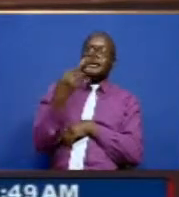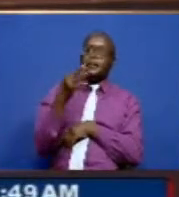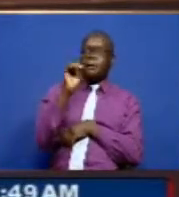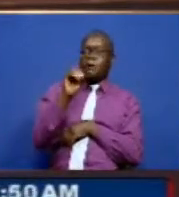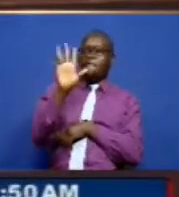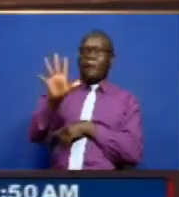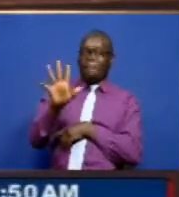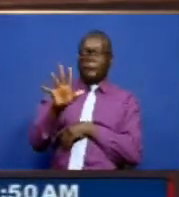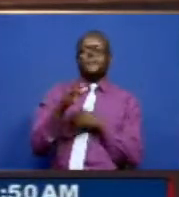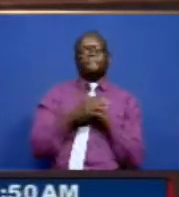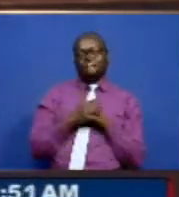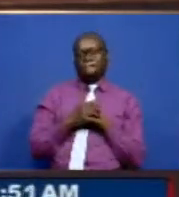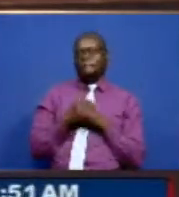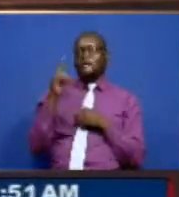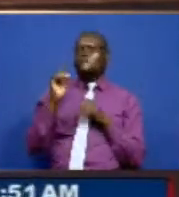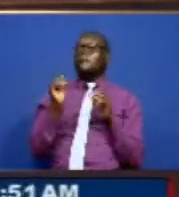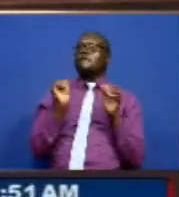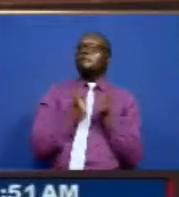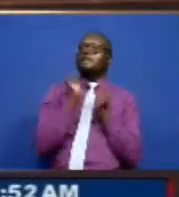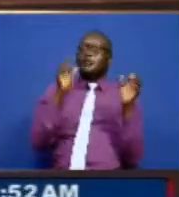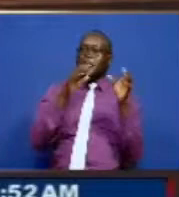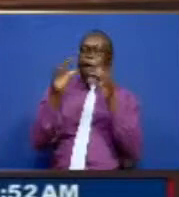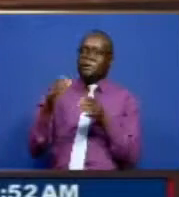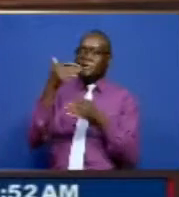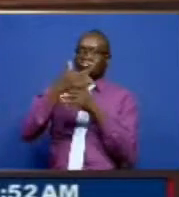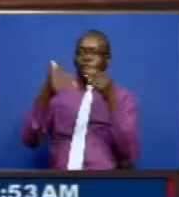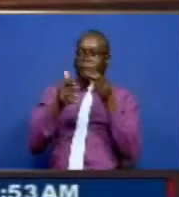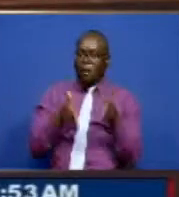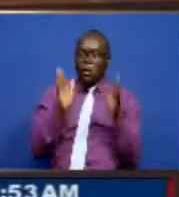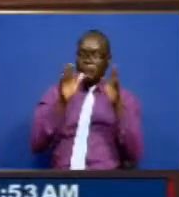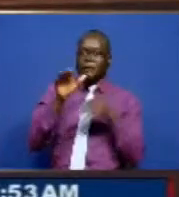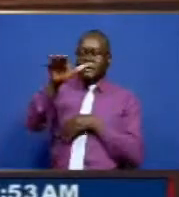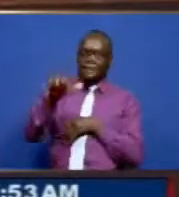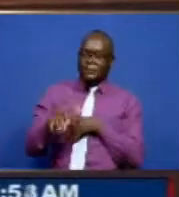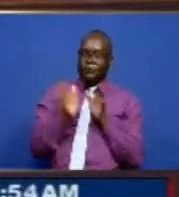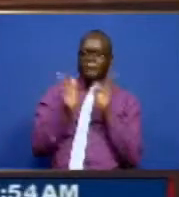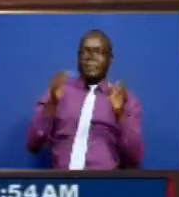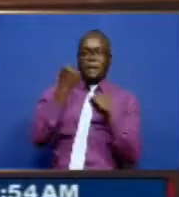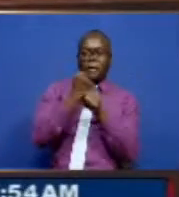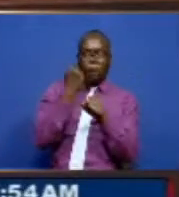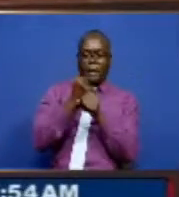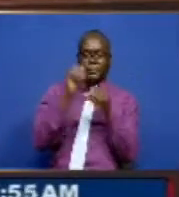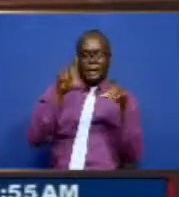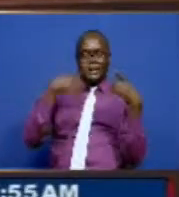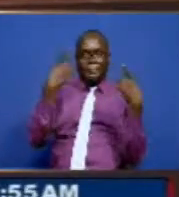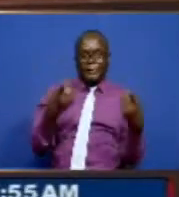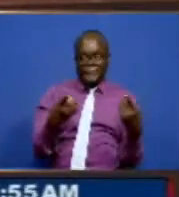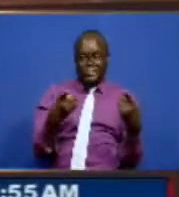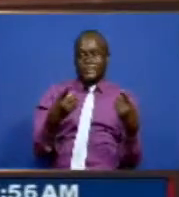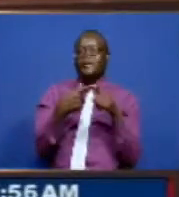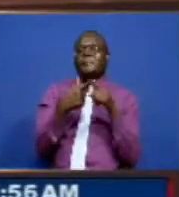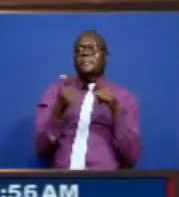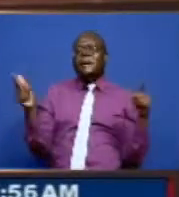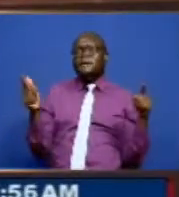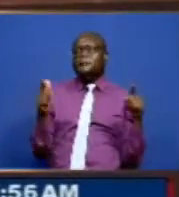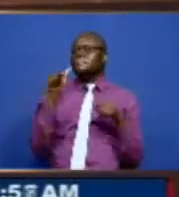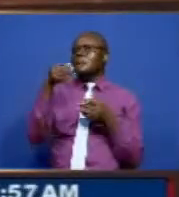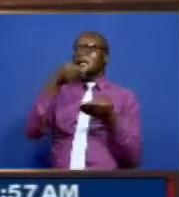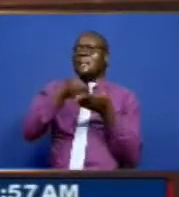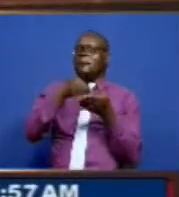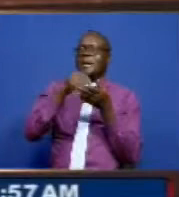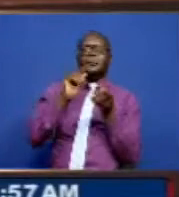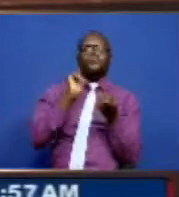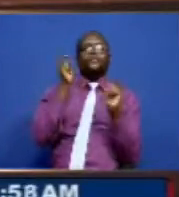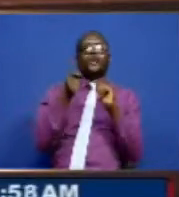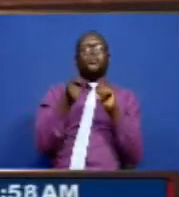95,241,305 for 15 companies for Roads, Transport and Public Works Department. However, the money was